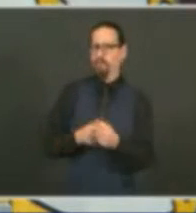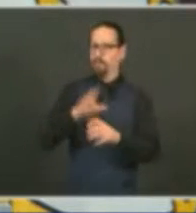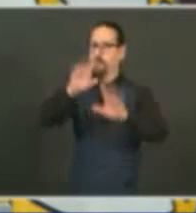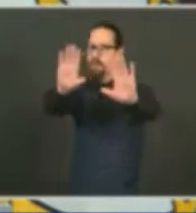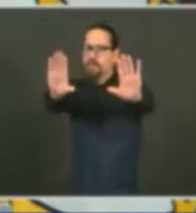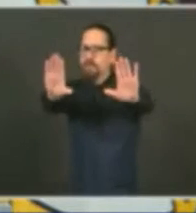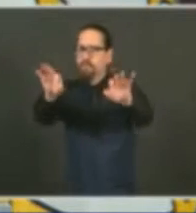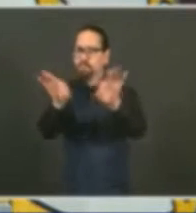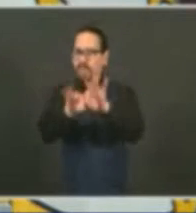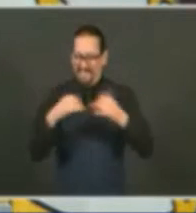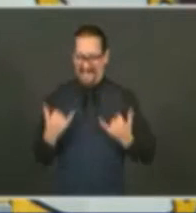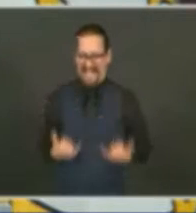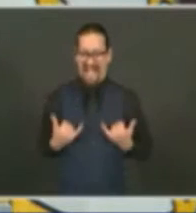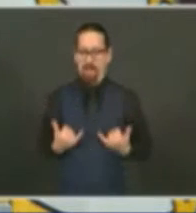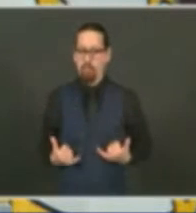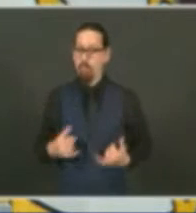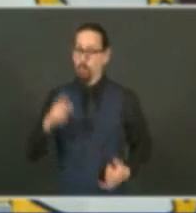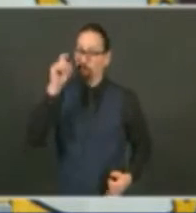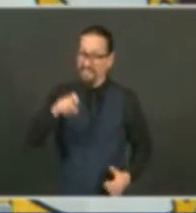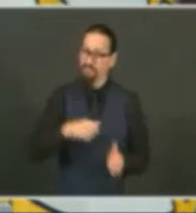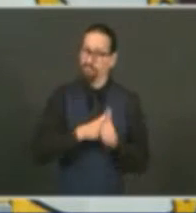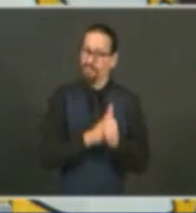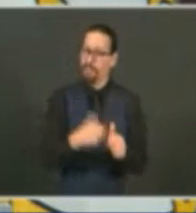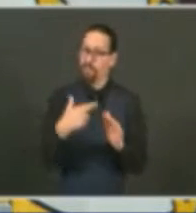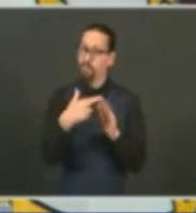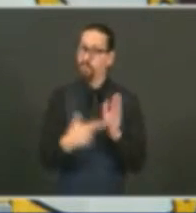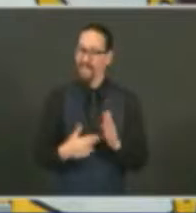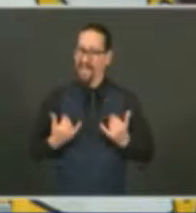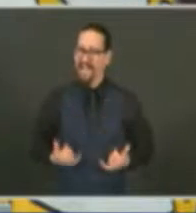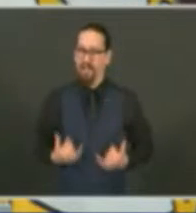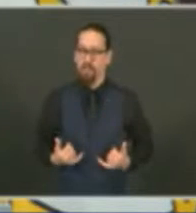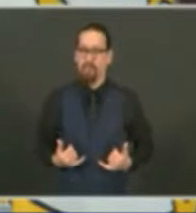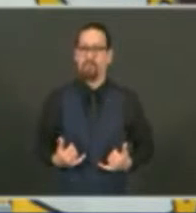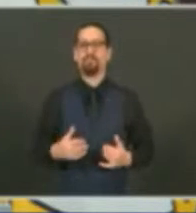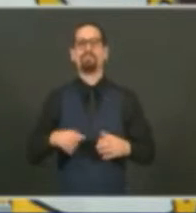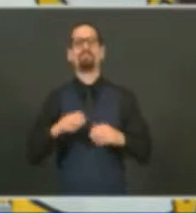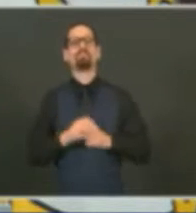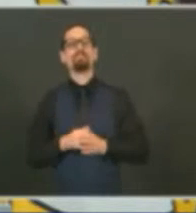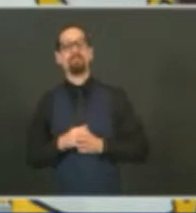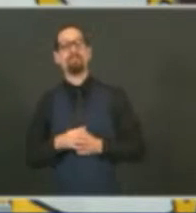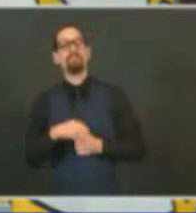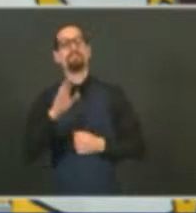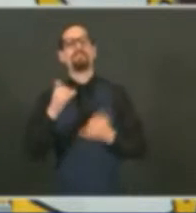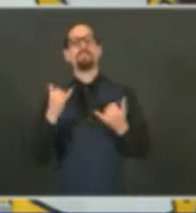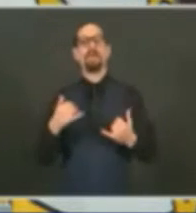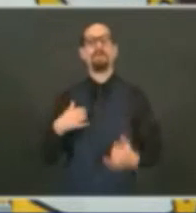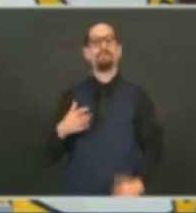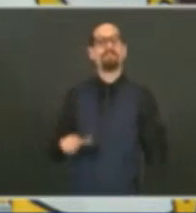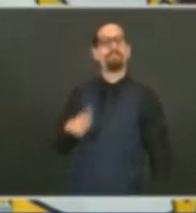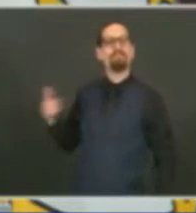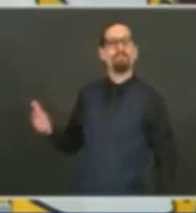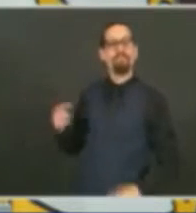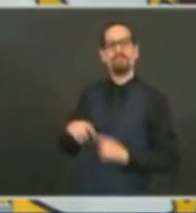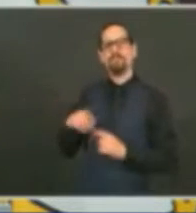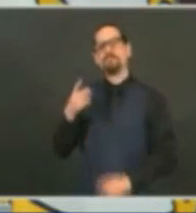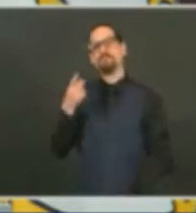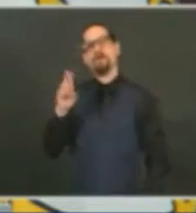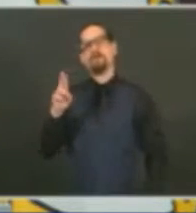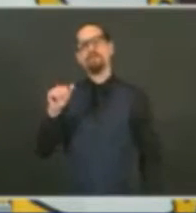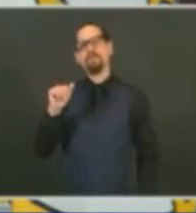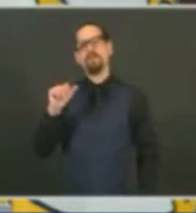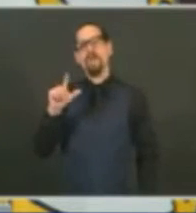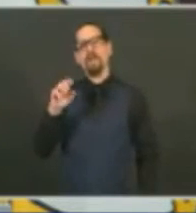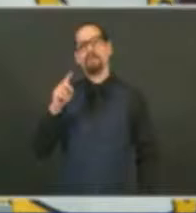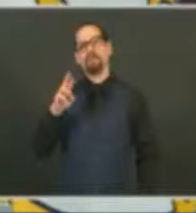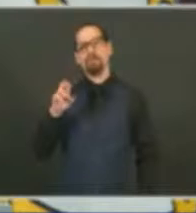Okay, I'm going to turn it over to Dr. Alexander Scott, and then I will come back to answer all of your questions.